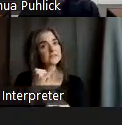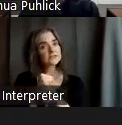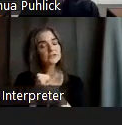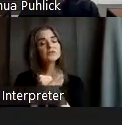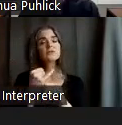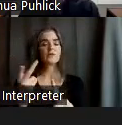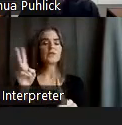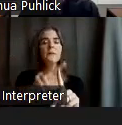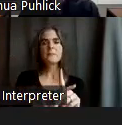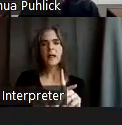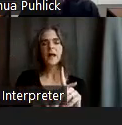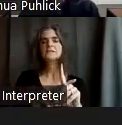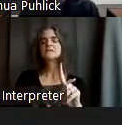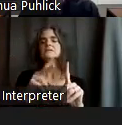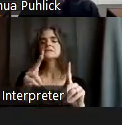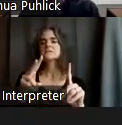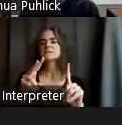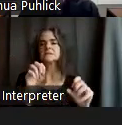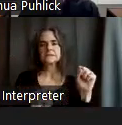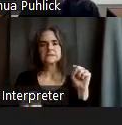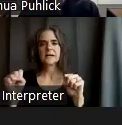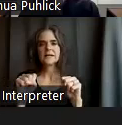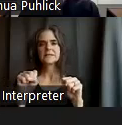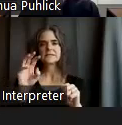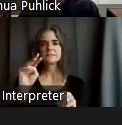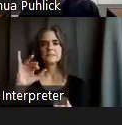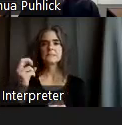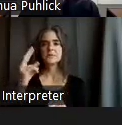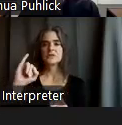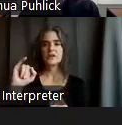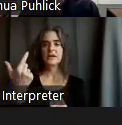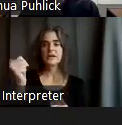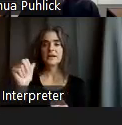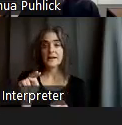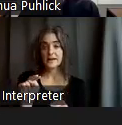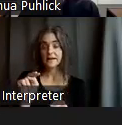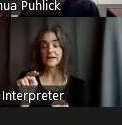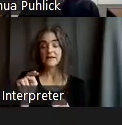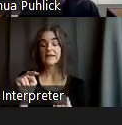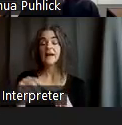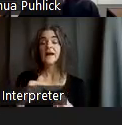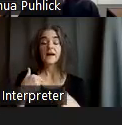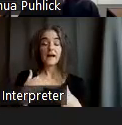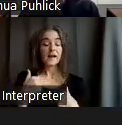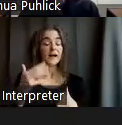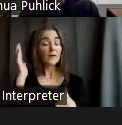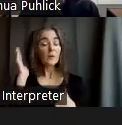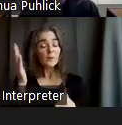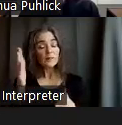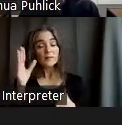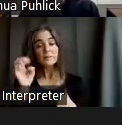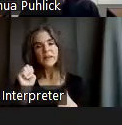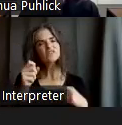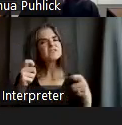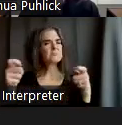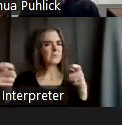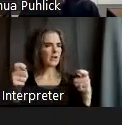Science up in Houghton, Michigan. We're one of the partners bringing you this webinar series. I'm going to be just